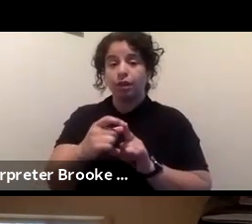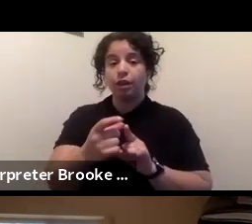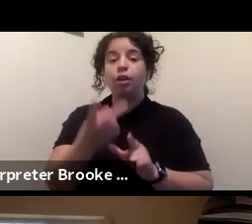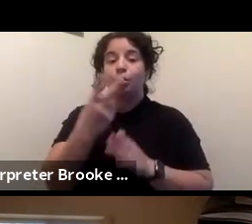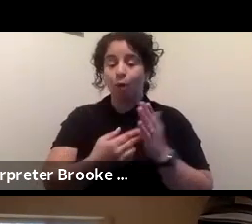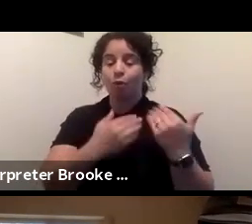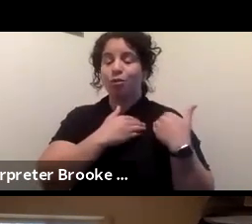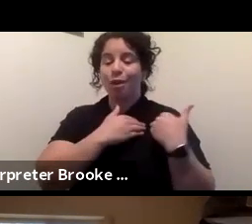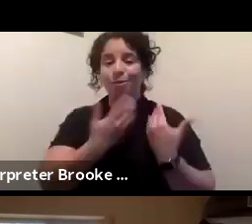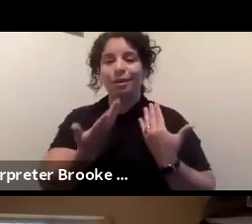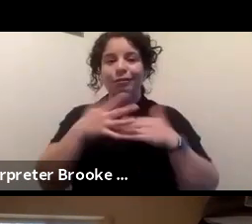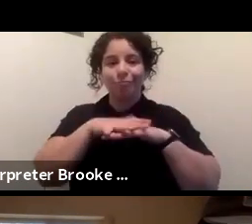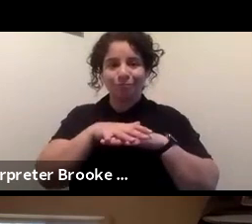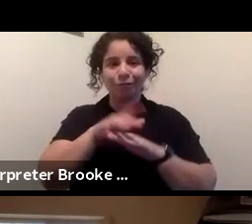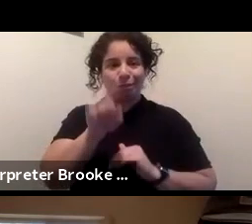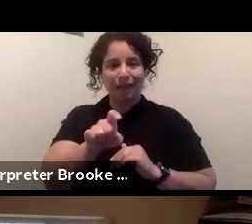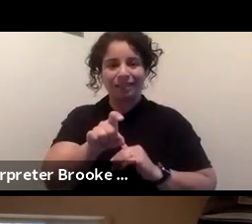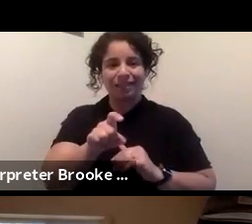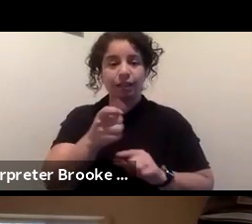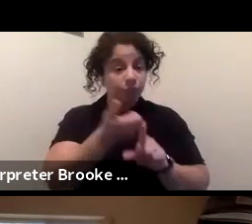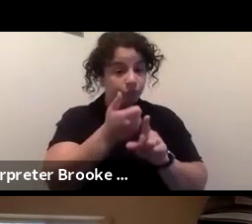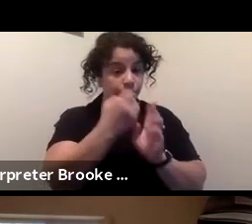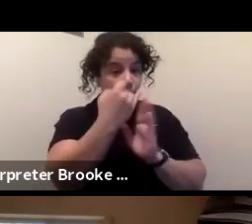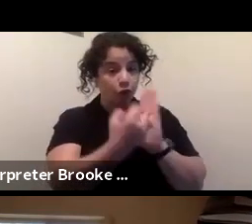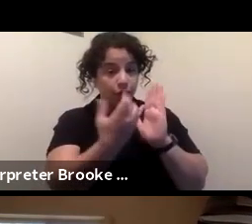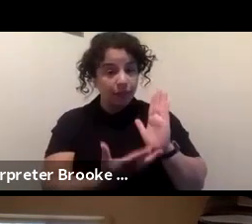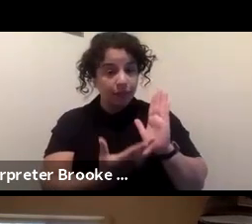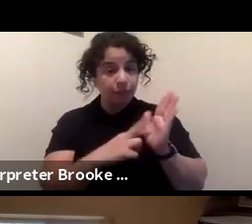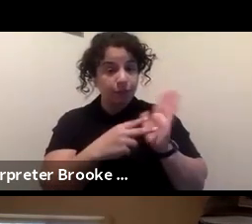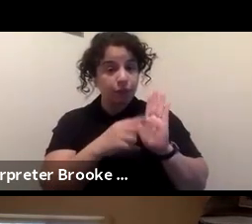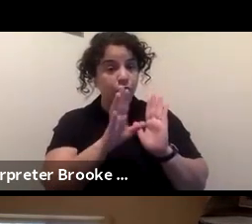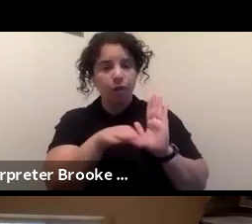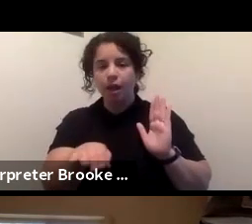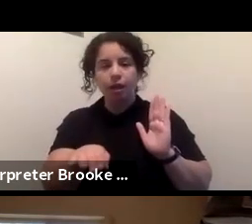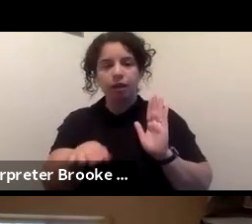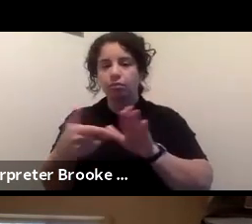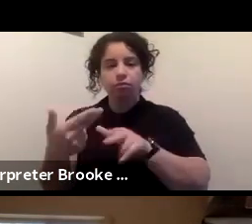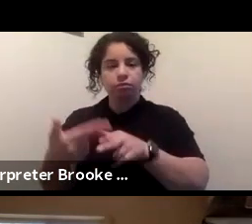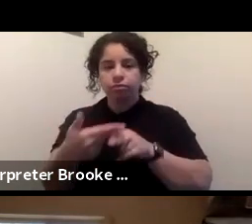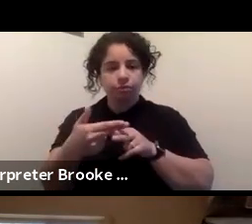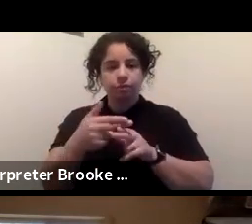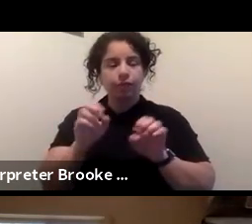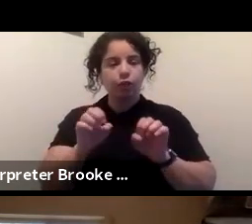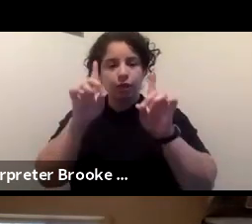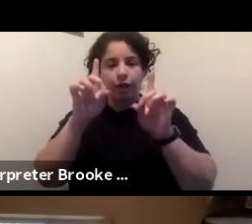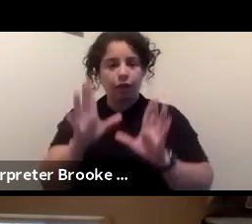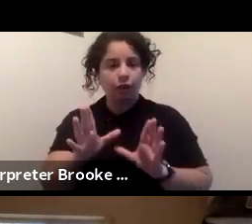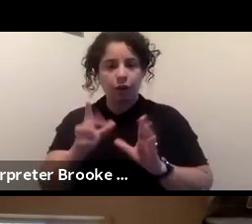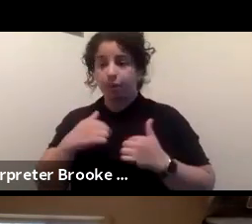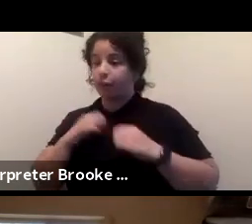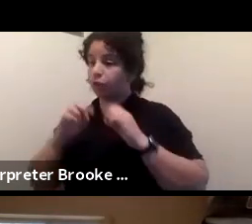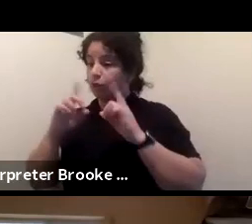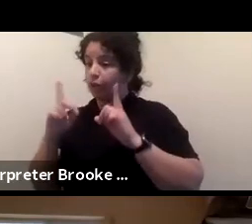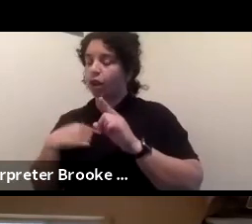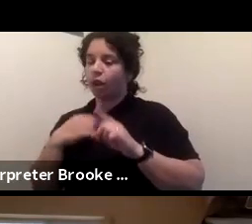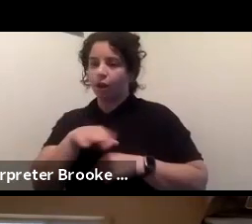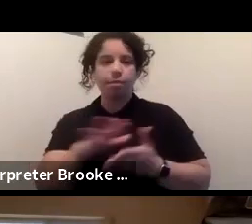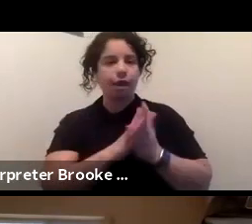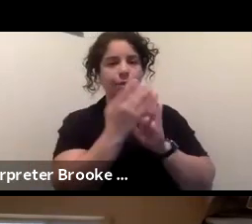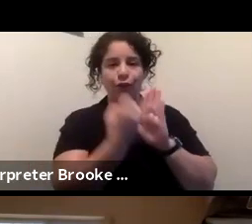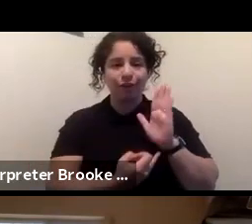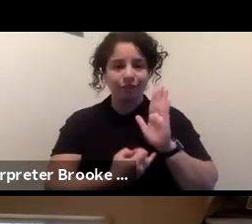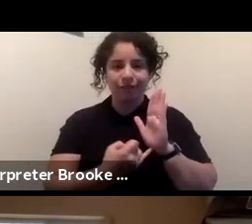tied in together. If you are an artist, you are automatically an educator, and vice versa. And so I also wanted to give thanks